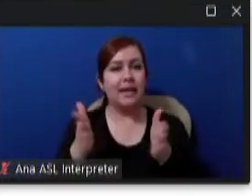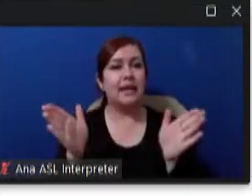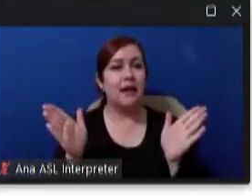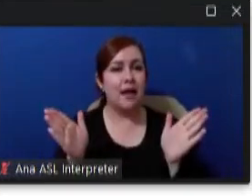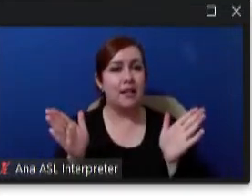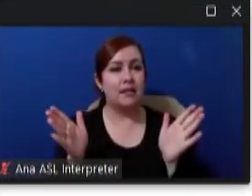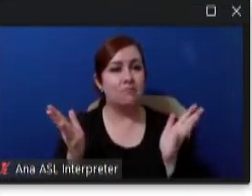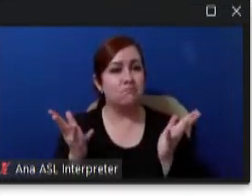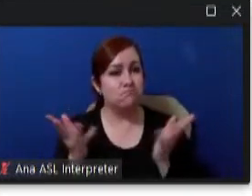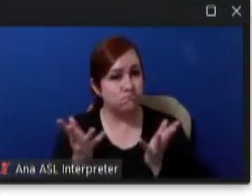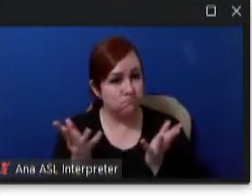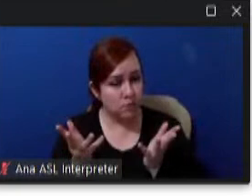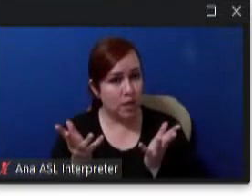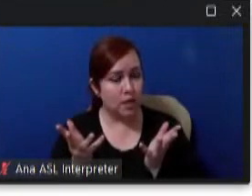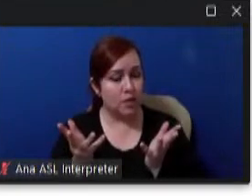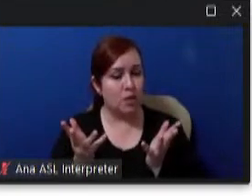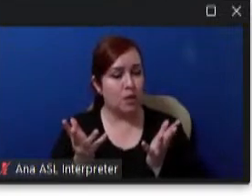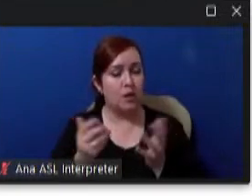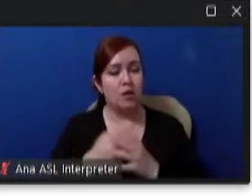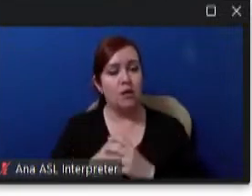general idea of how,